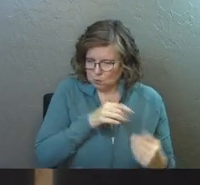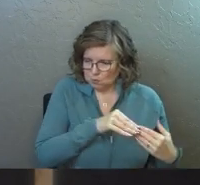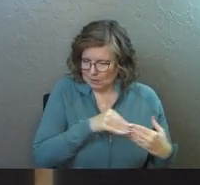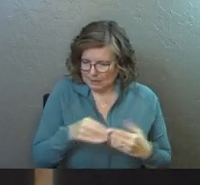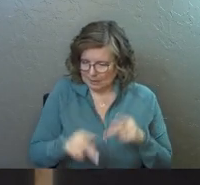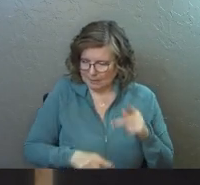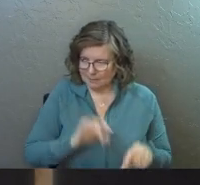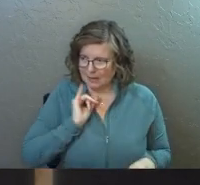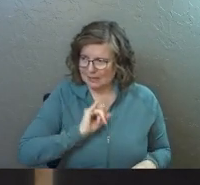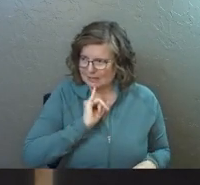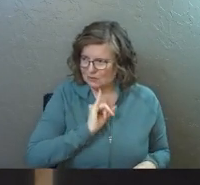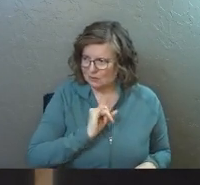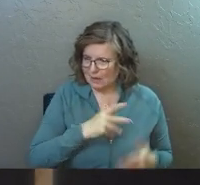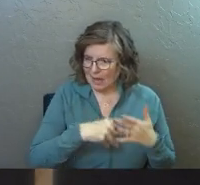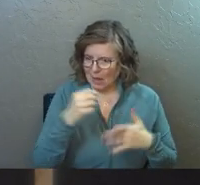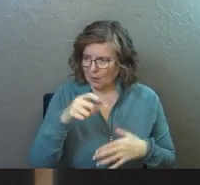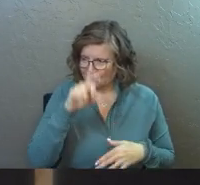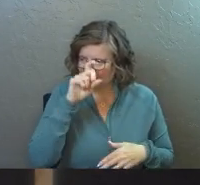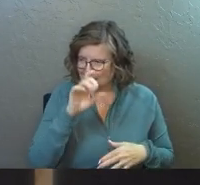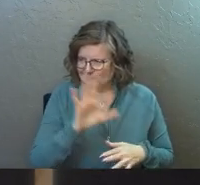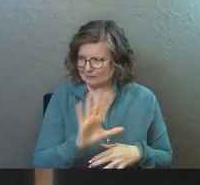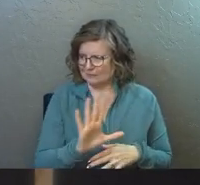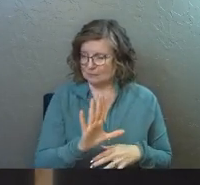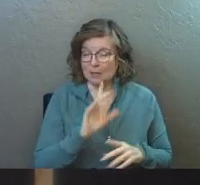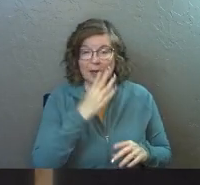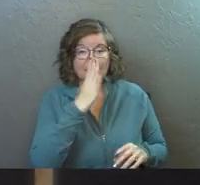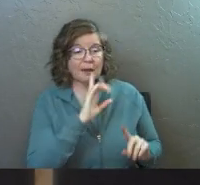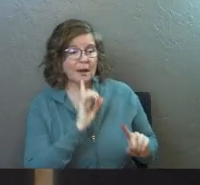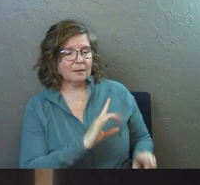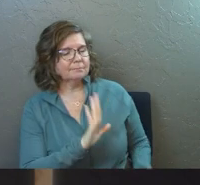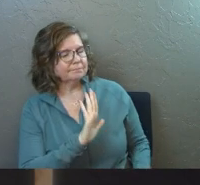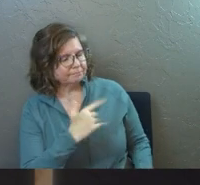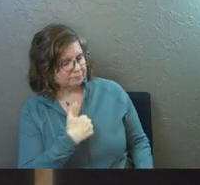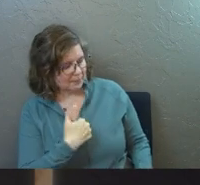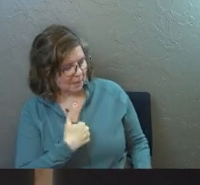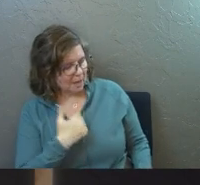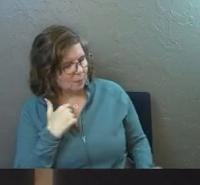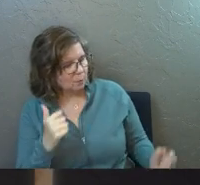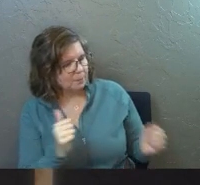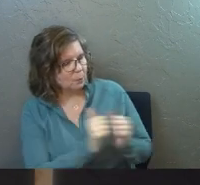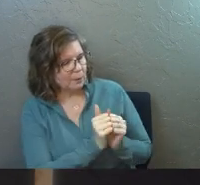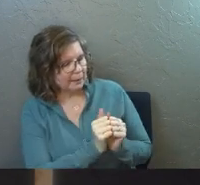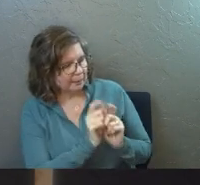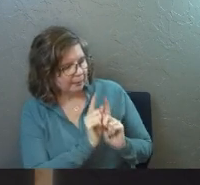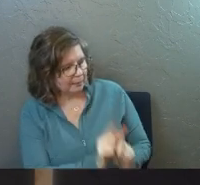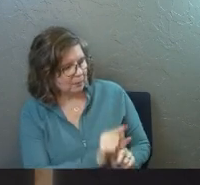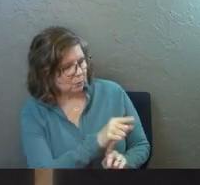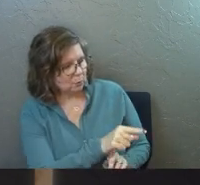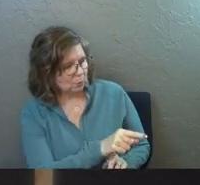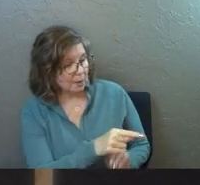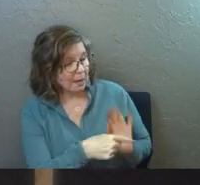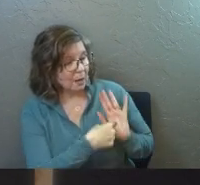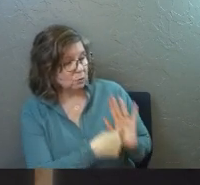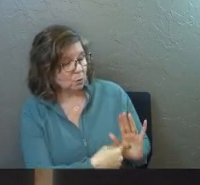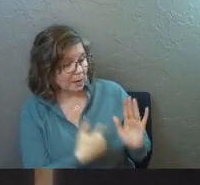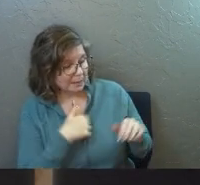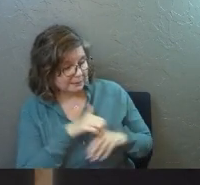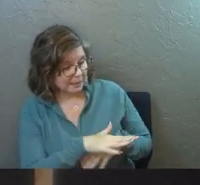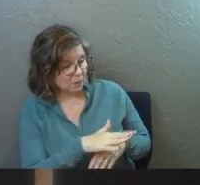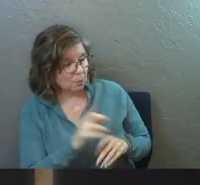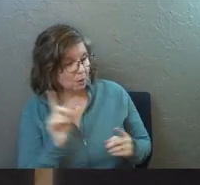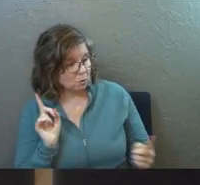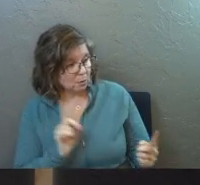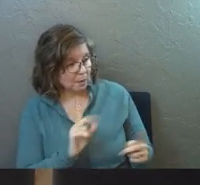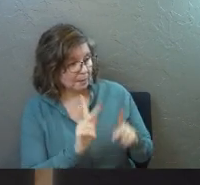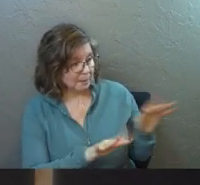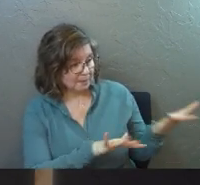the people of Israel out of Egypt? And God answered, I will be with you. And this is your sign that I am the one who has sent you. When you have